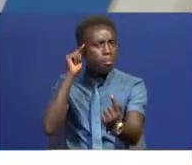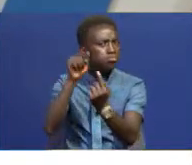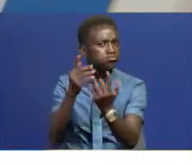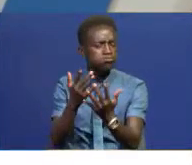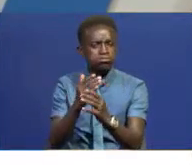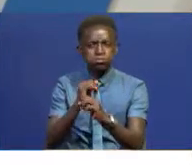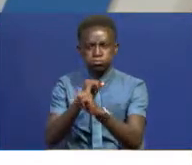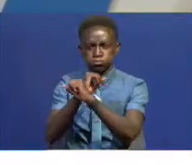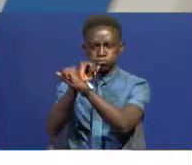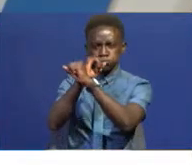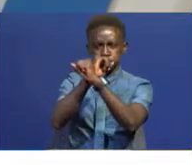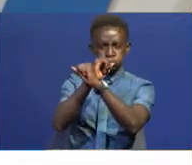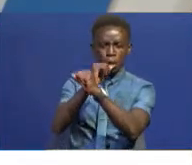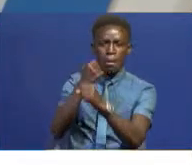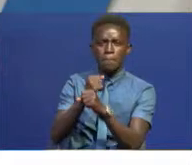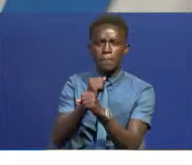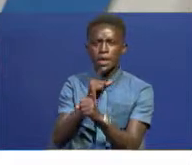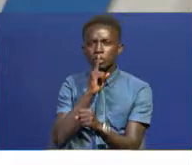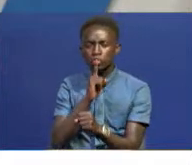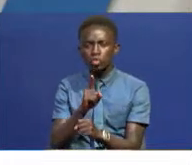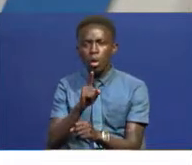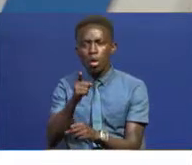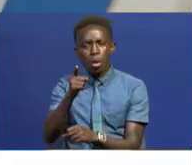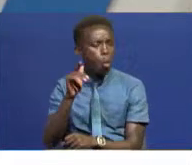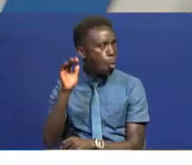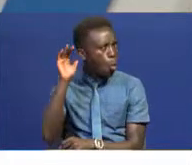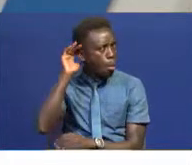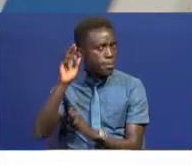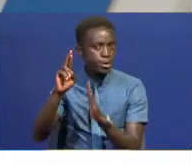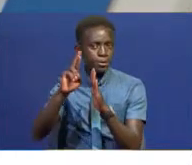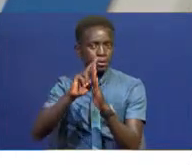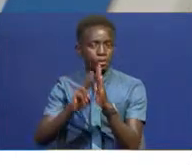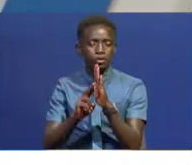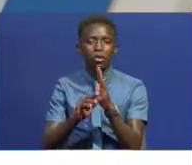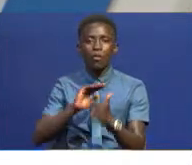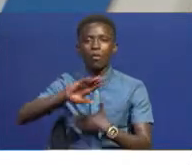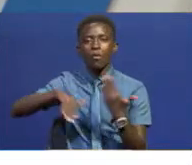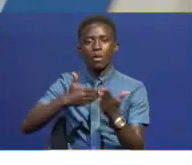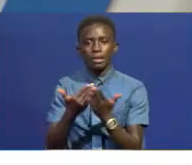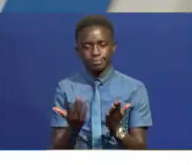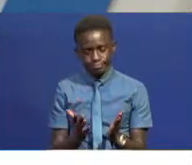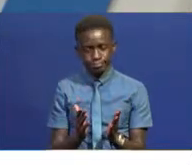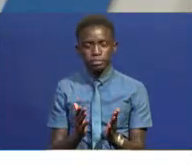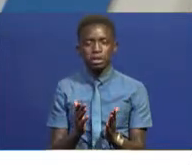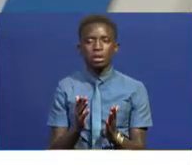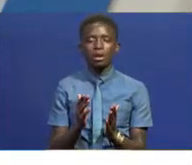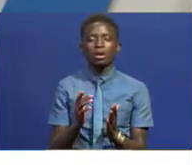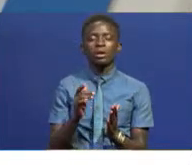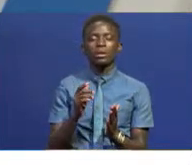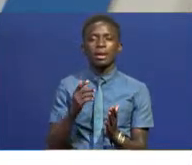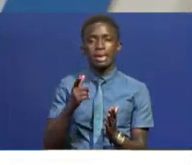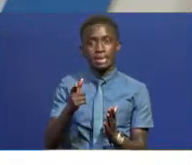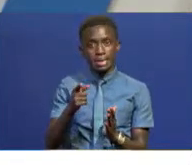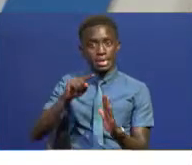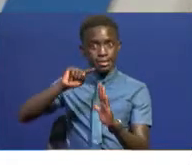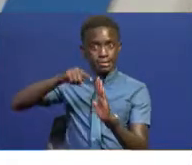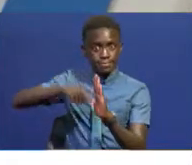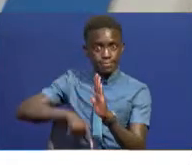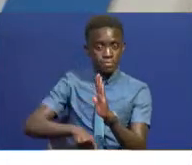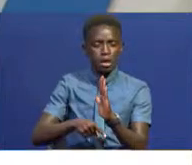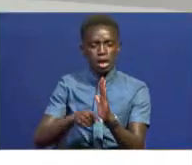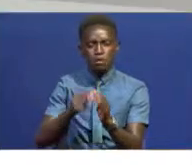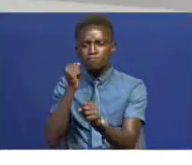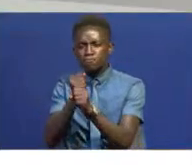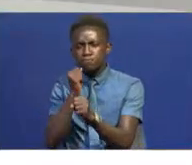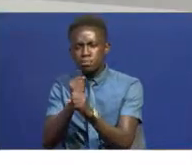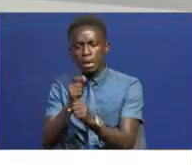and compliances. And we shall be going to those people who are carrying out those illegal mining so that the people of Kenya can benefit. Yes, that's about